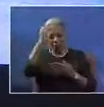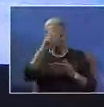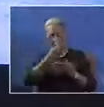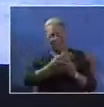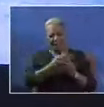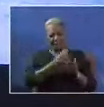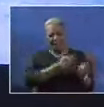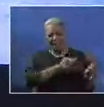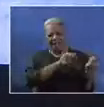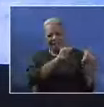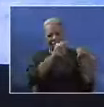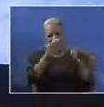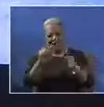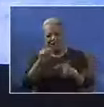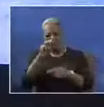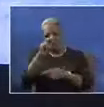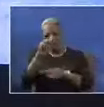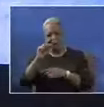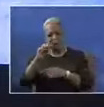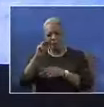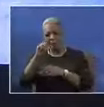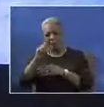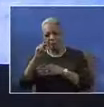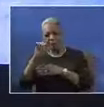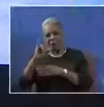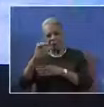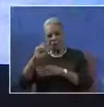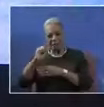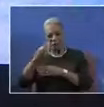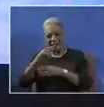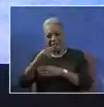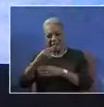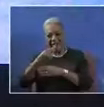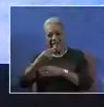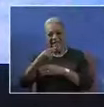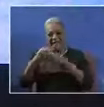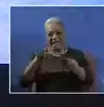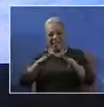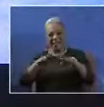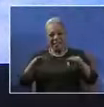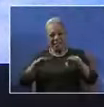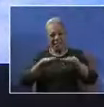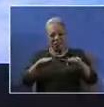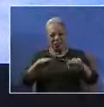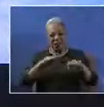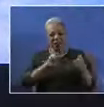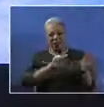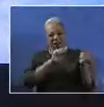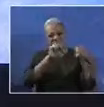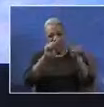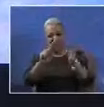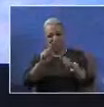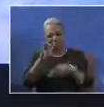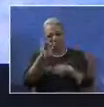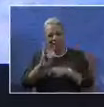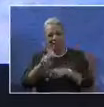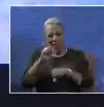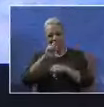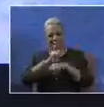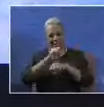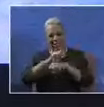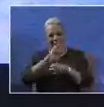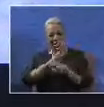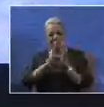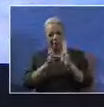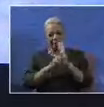of Moriah. That's Araunah's threshing floor. Go to Mount Moriah. That's where the temple was built.